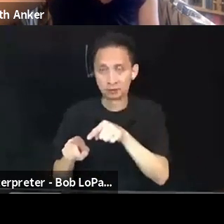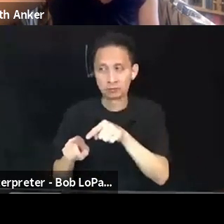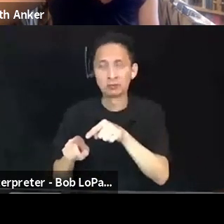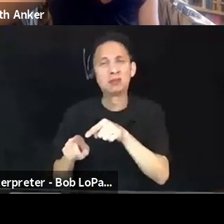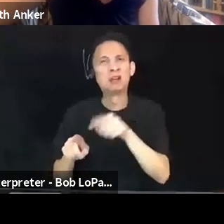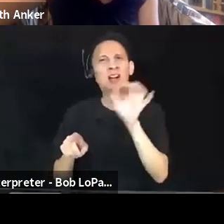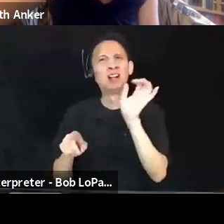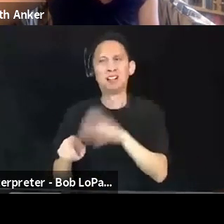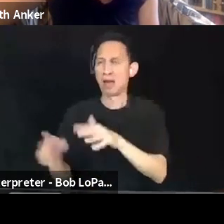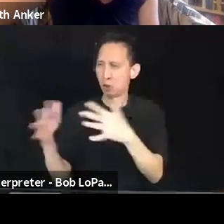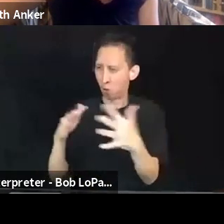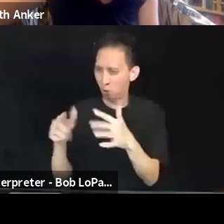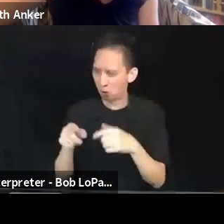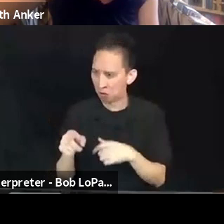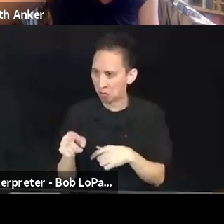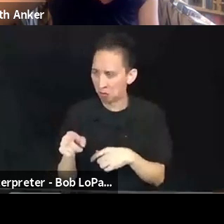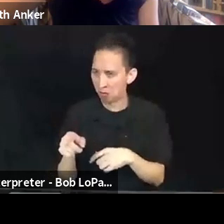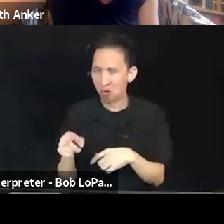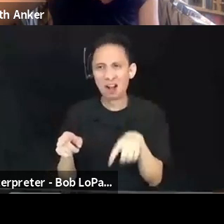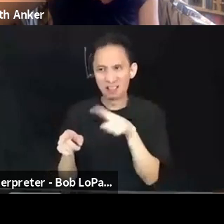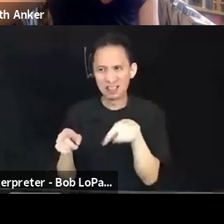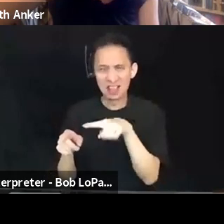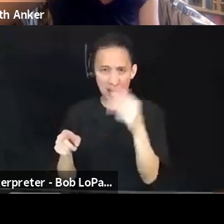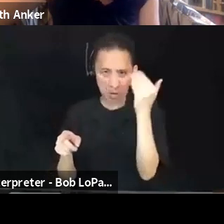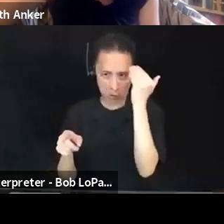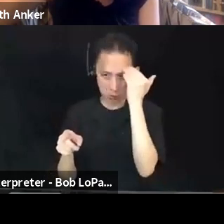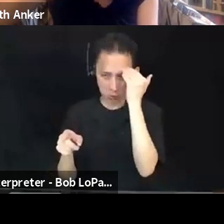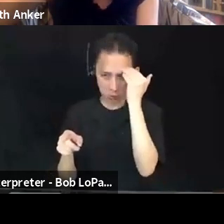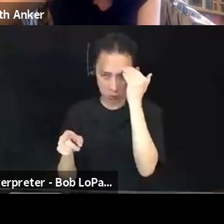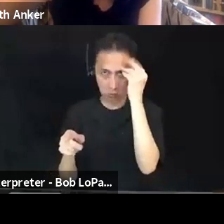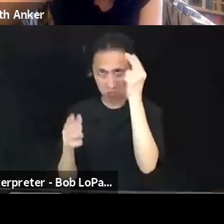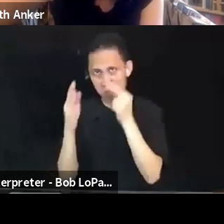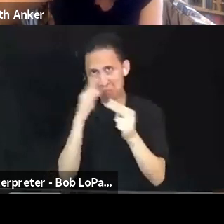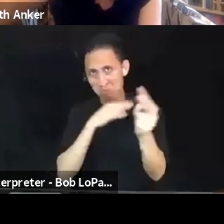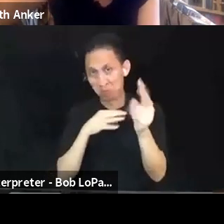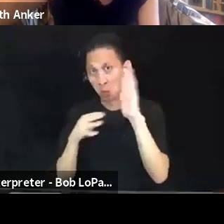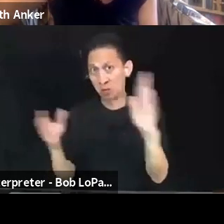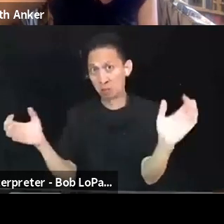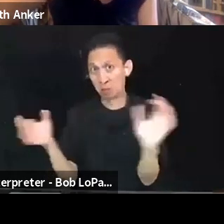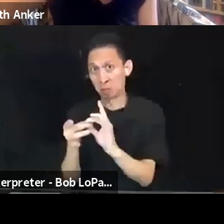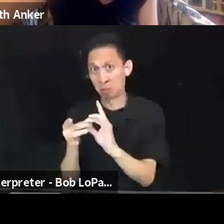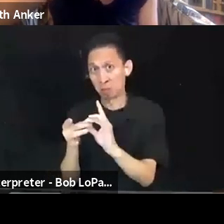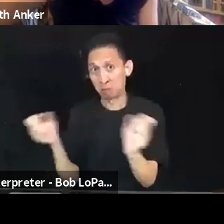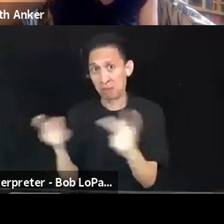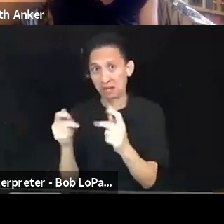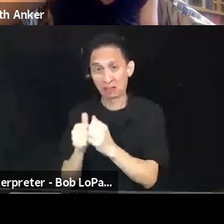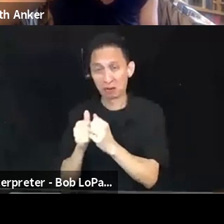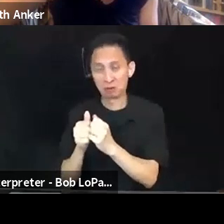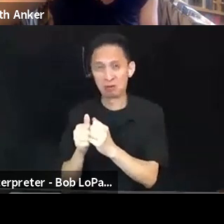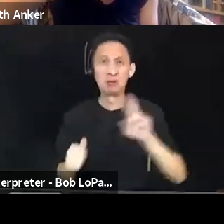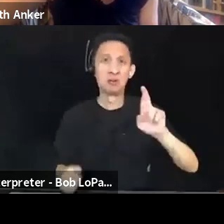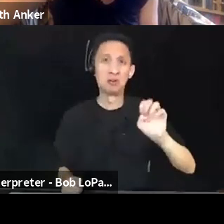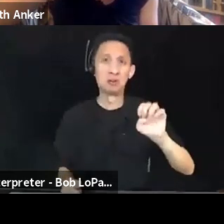led by people who know that one day they will be reconciled. So the prospect of